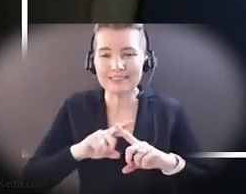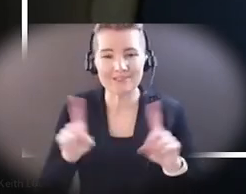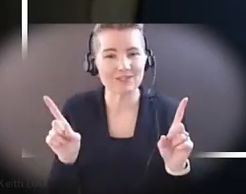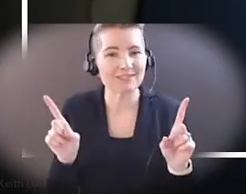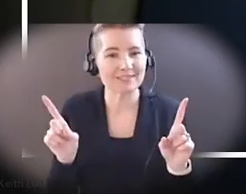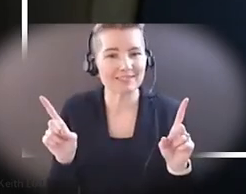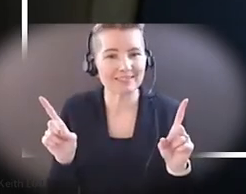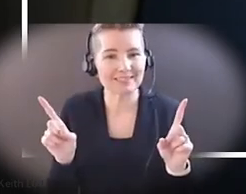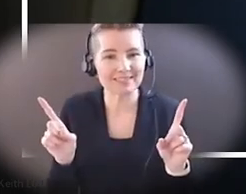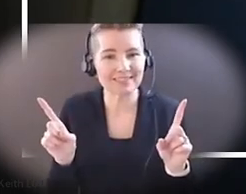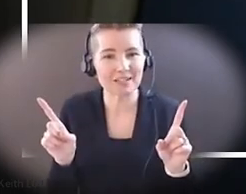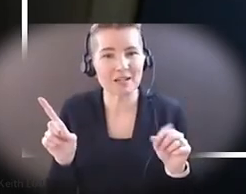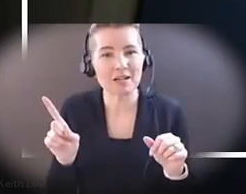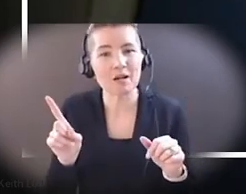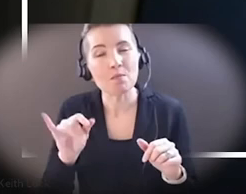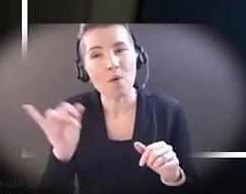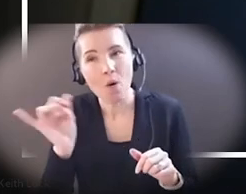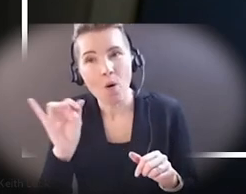there's also